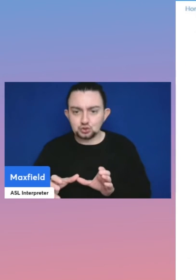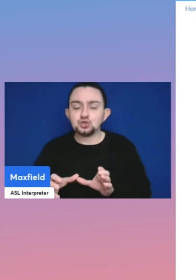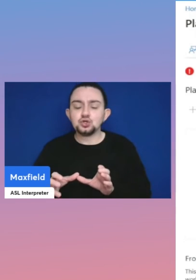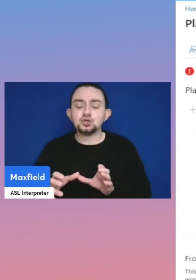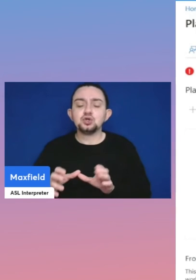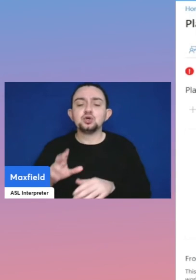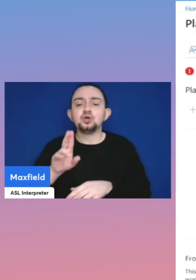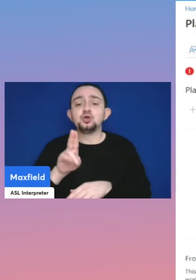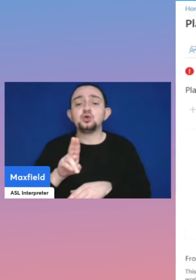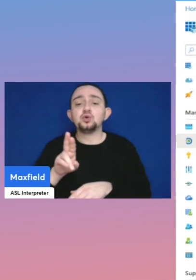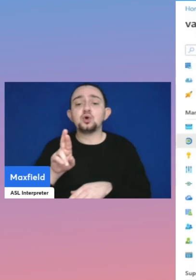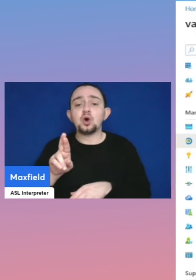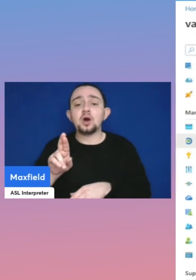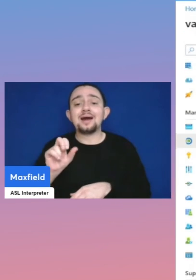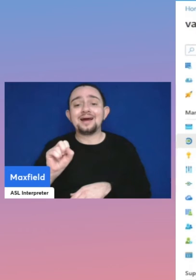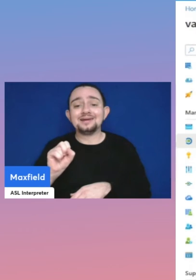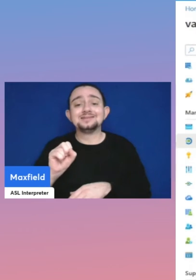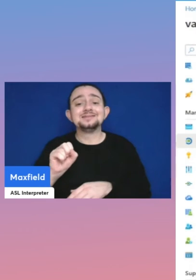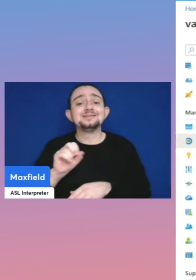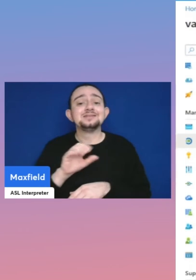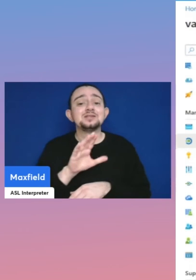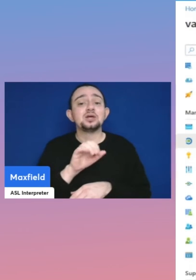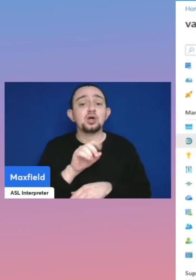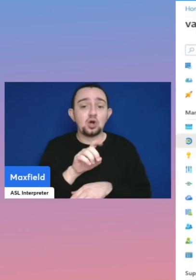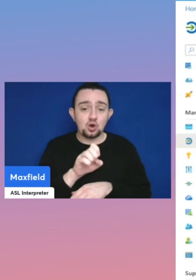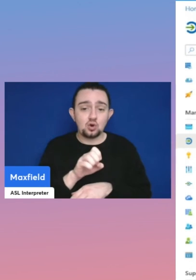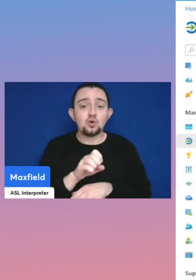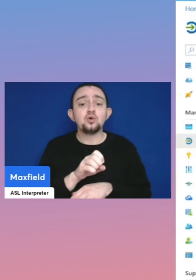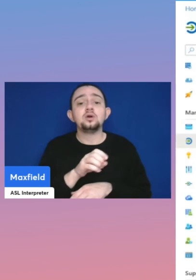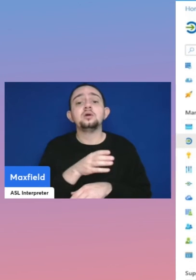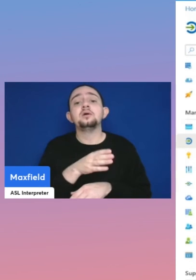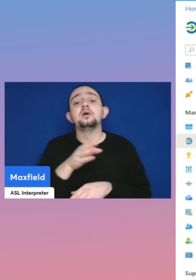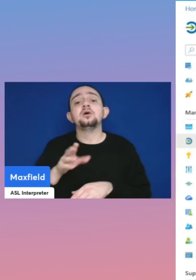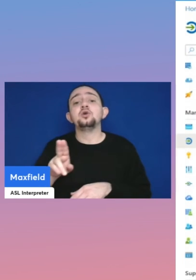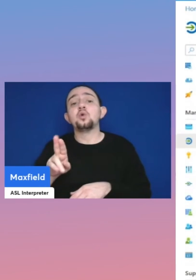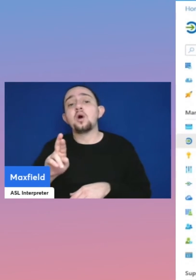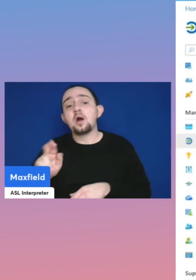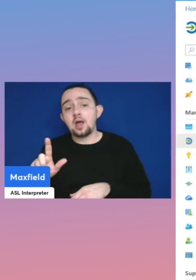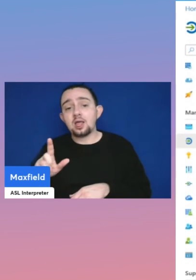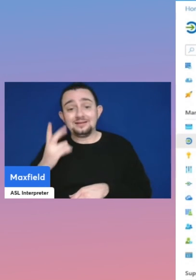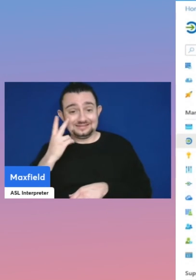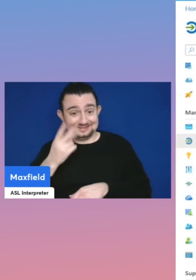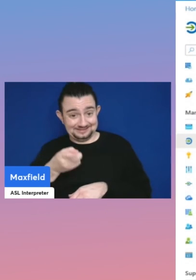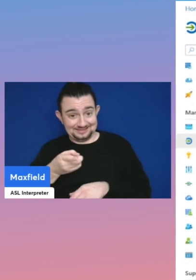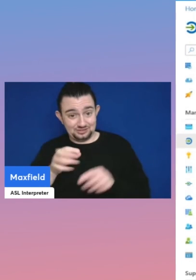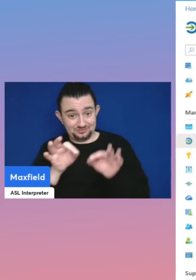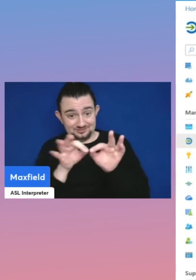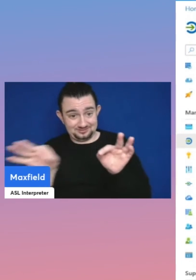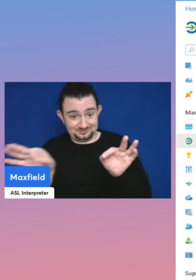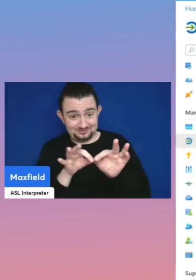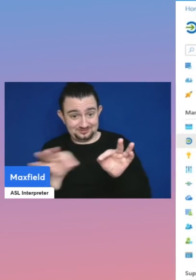URLs, callback URLs, which you can see here,